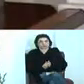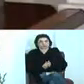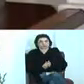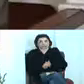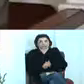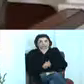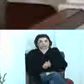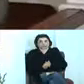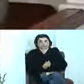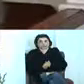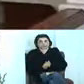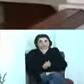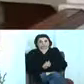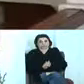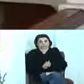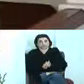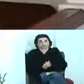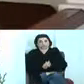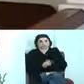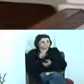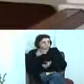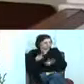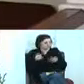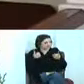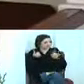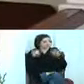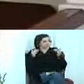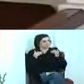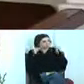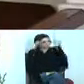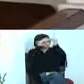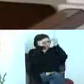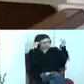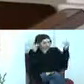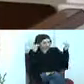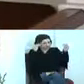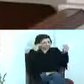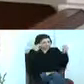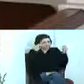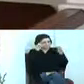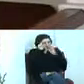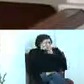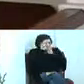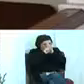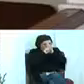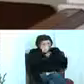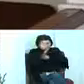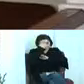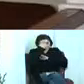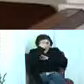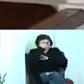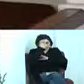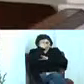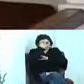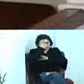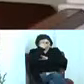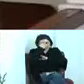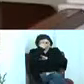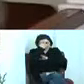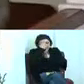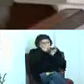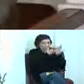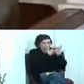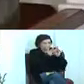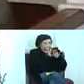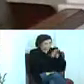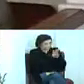You've got to have a next level state of mind. One that biblically connects us